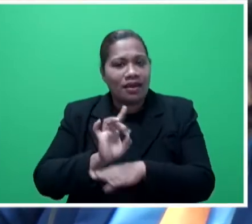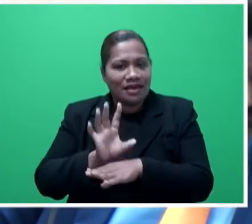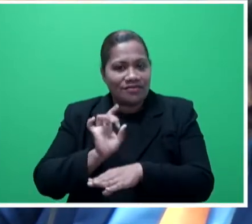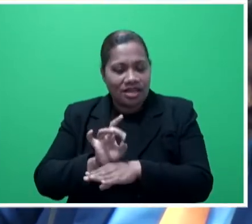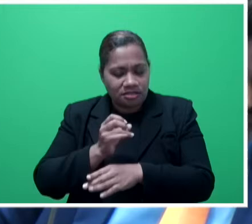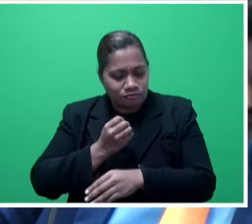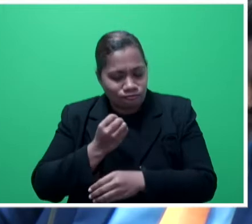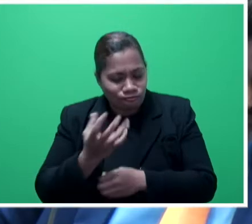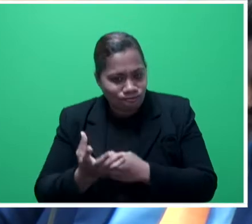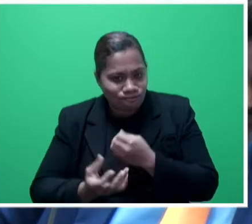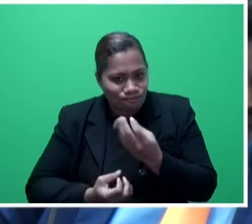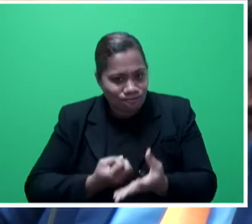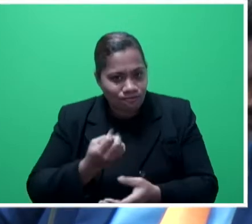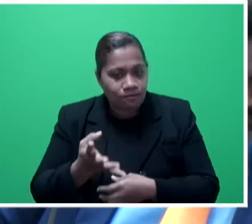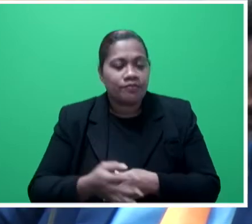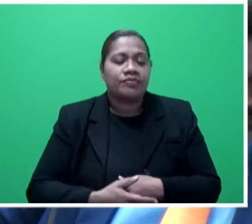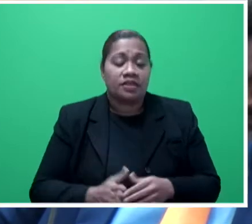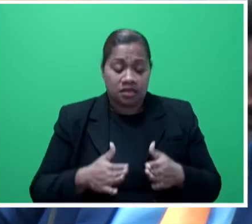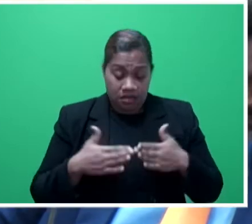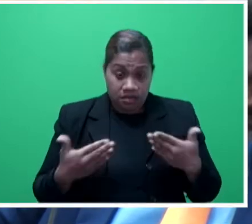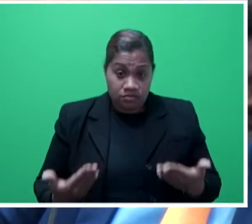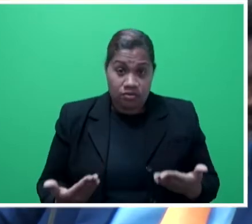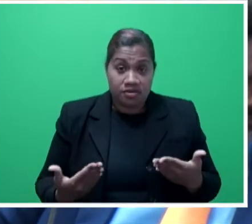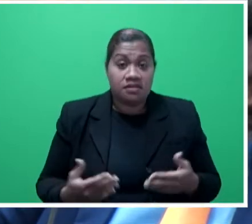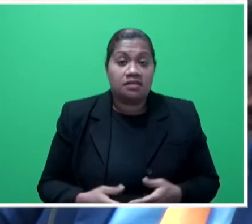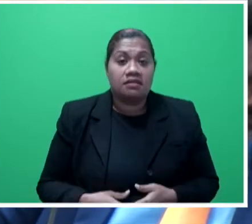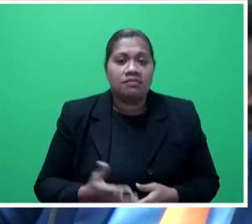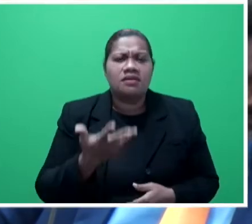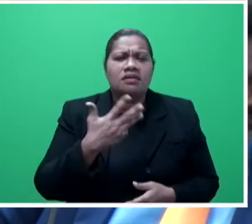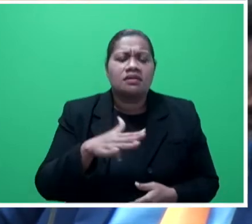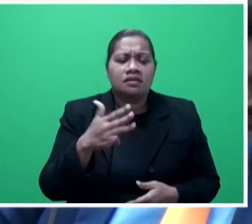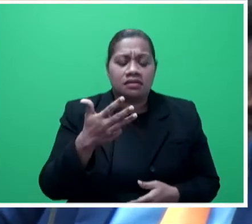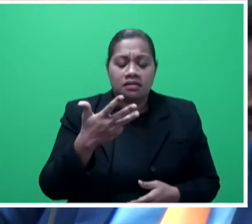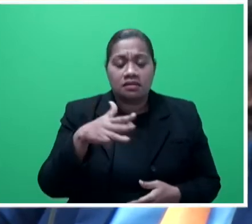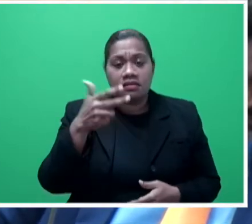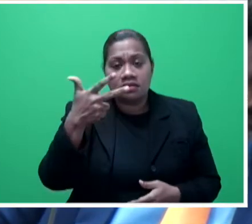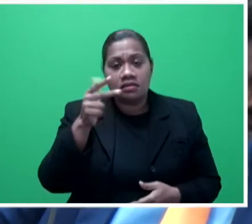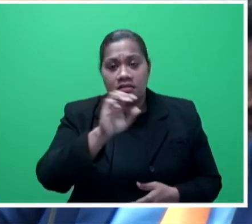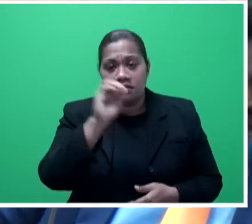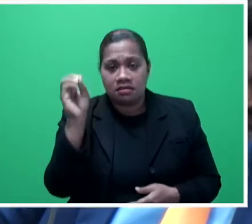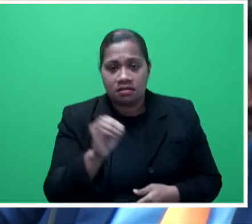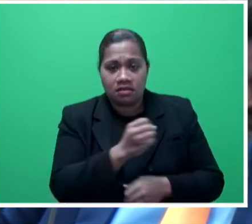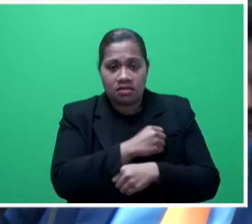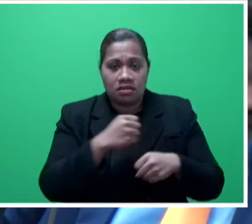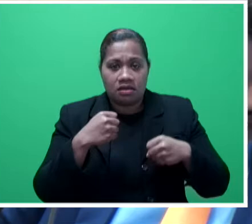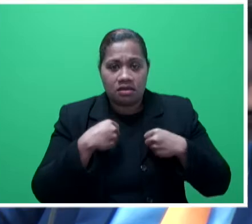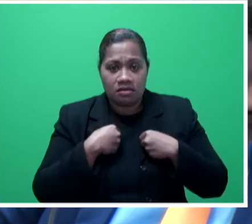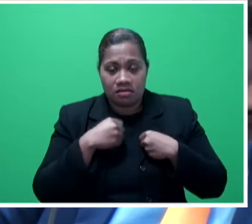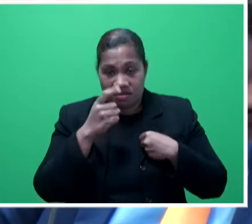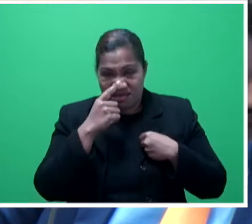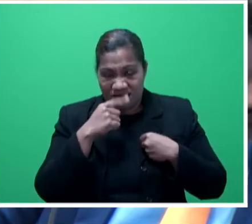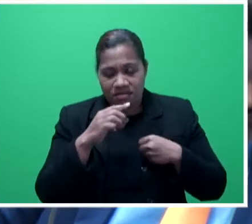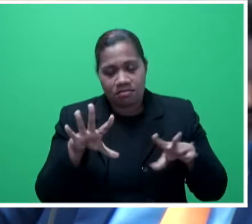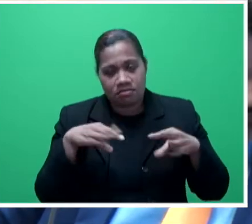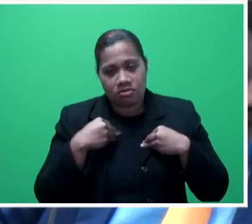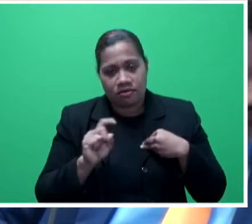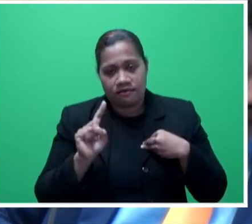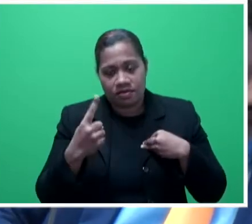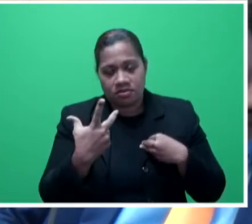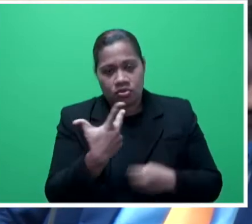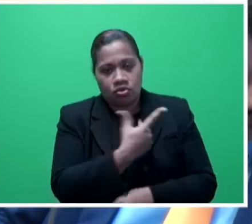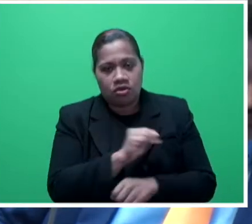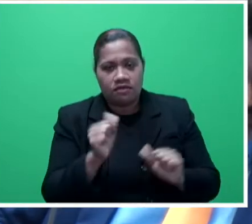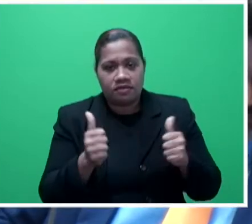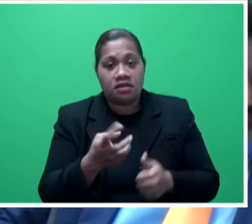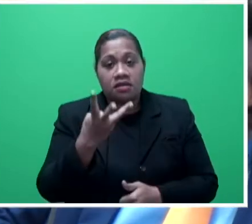we, at this moment in time, there's 98% of our population that have received the first dose and 93% have